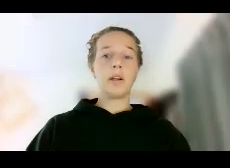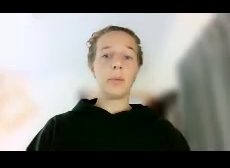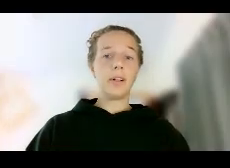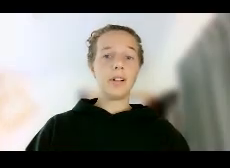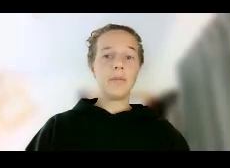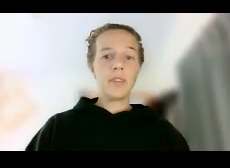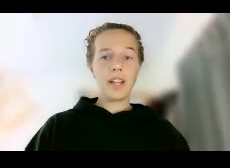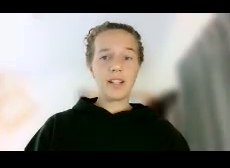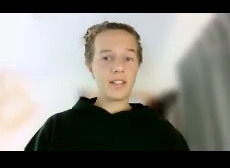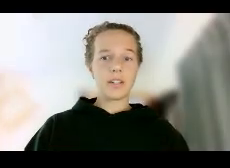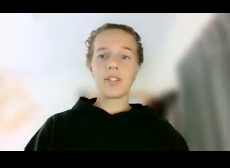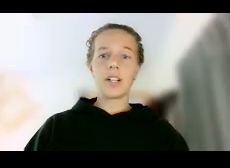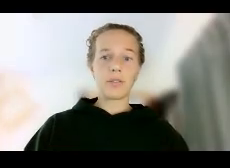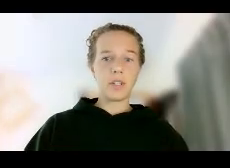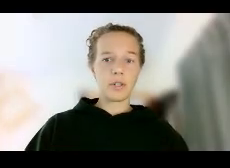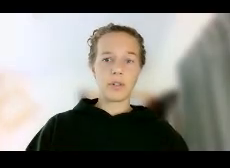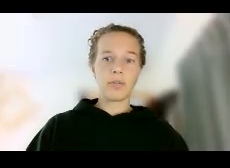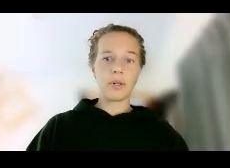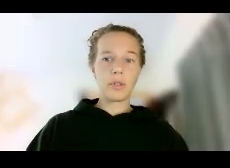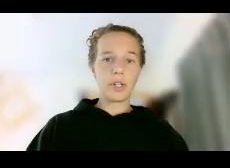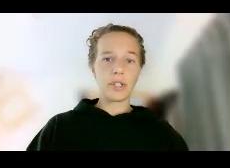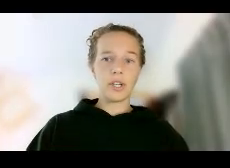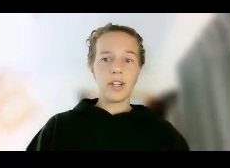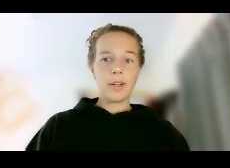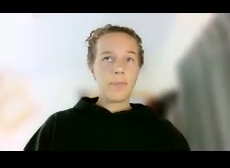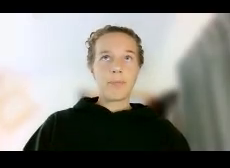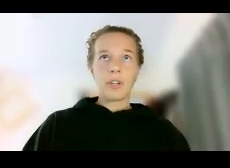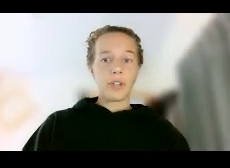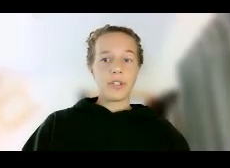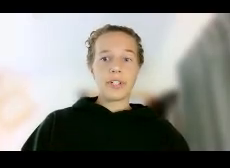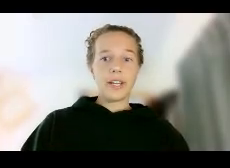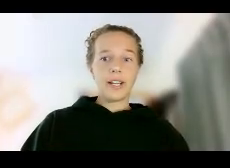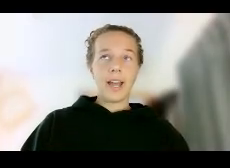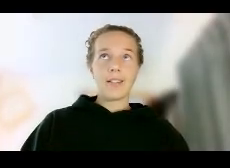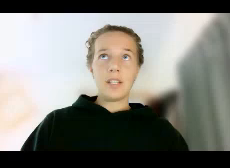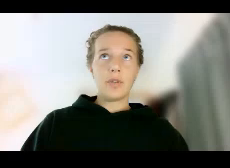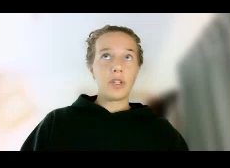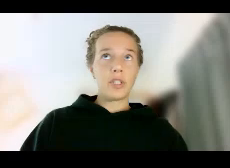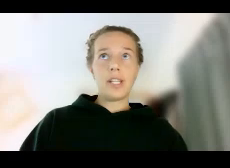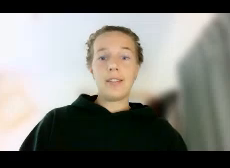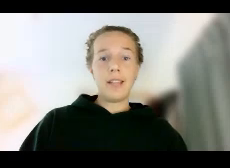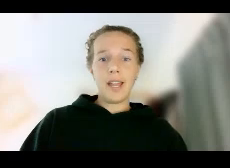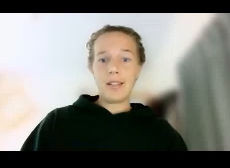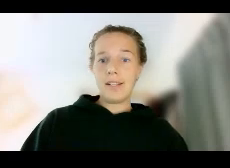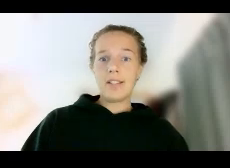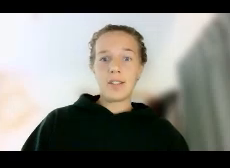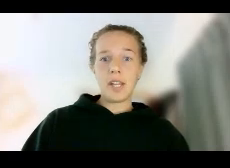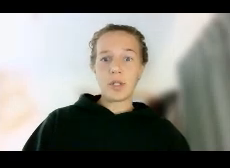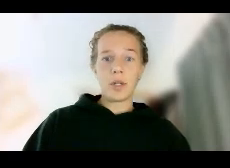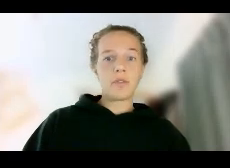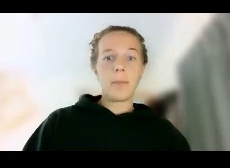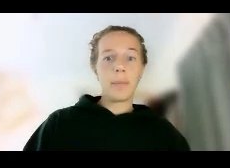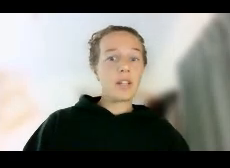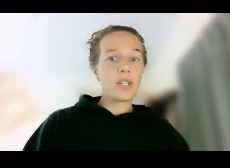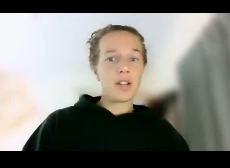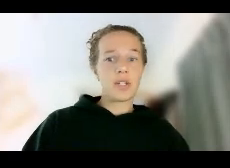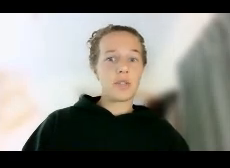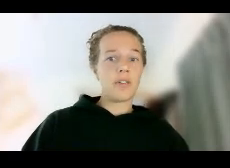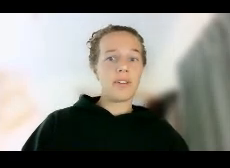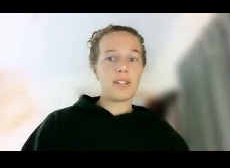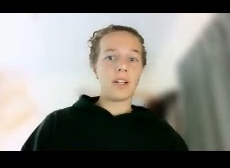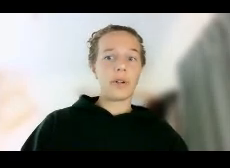It's remarkable that there's such little research on forage fish, considering that these fish sit at the intersection of some